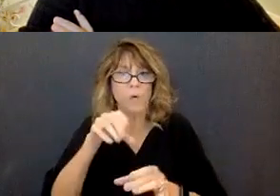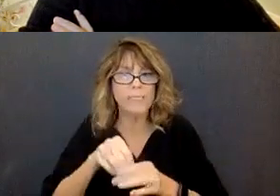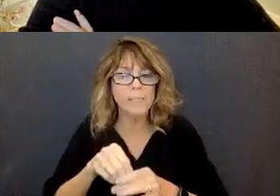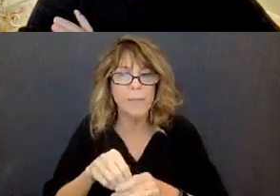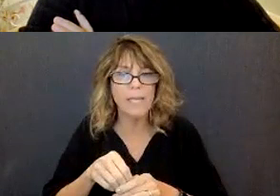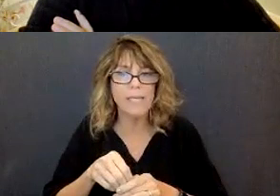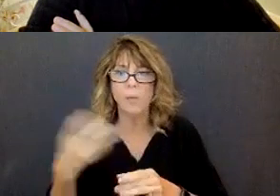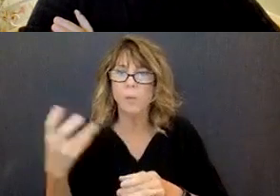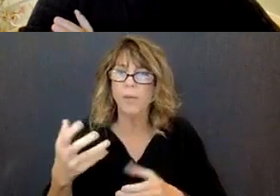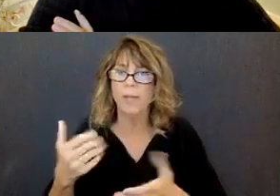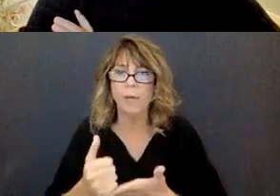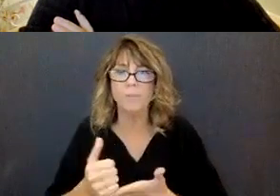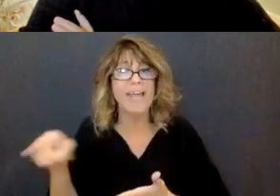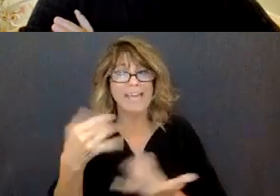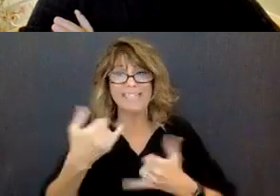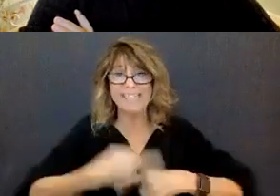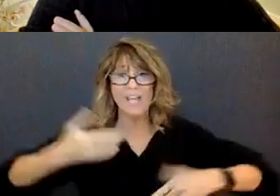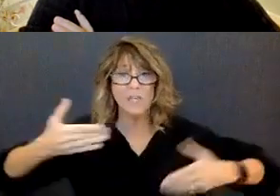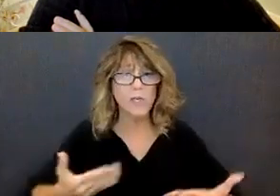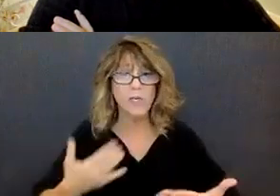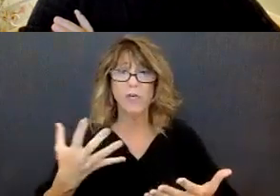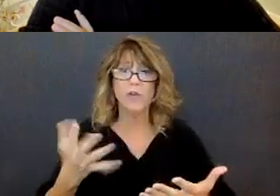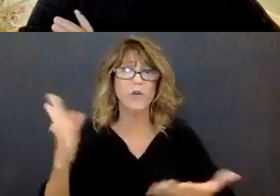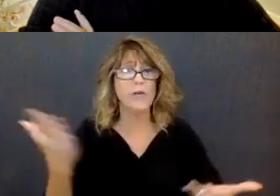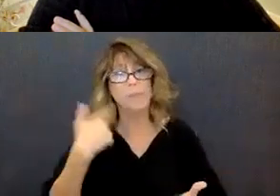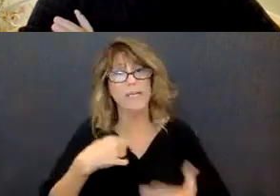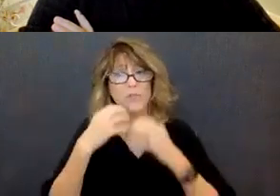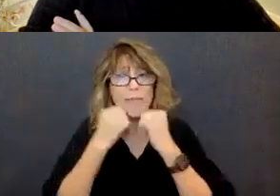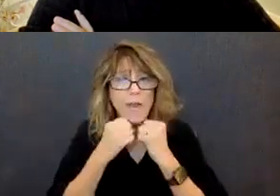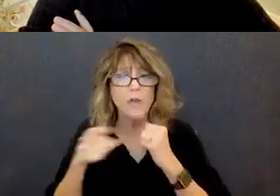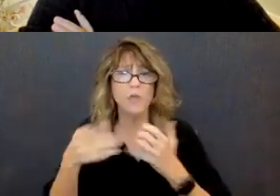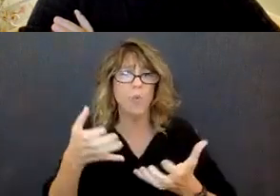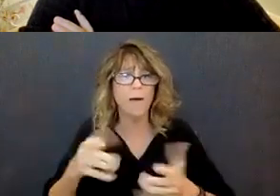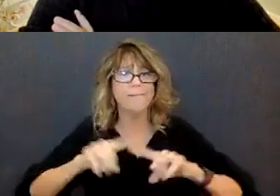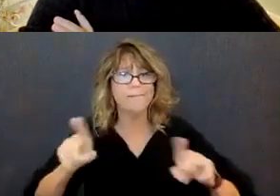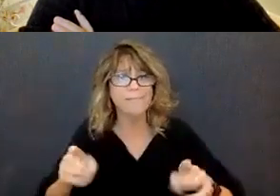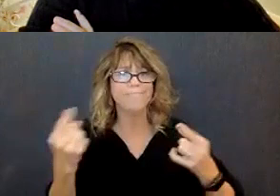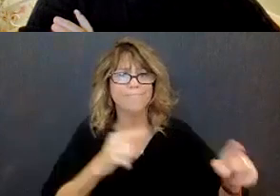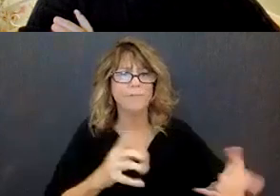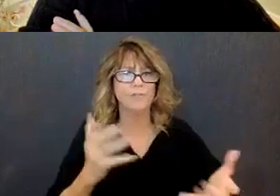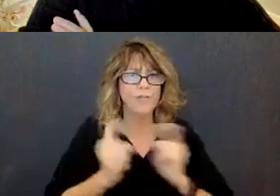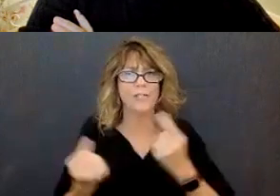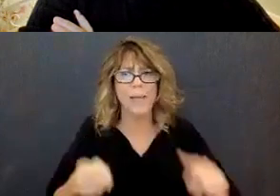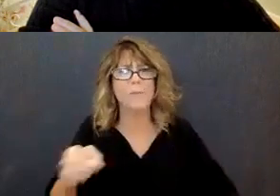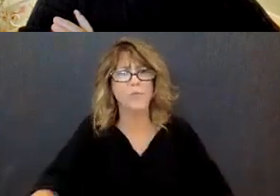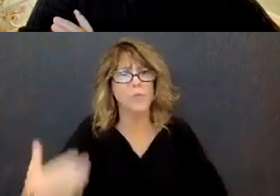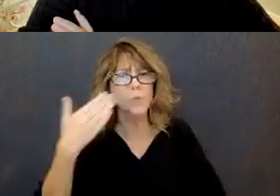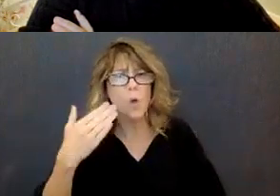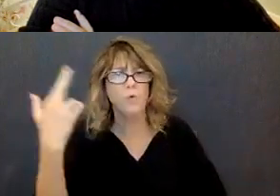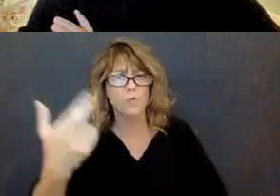you care. You're here because you want it to be different. You're here because you know there are issues. So the next step is that